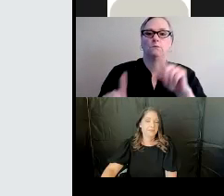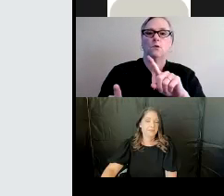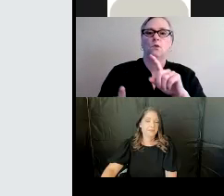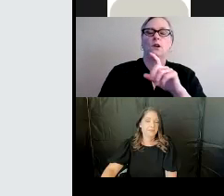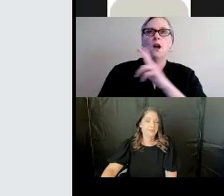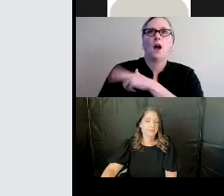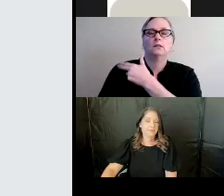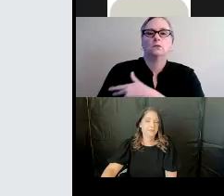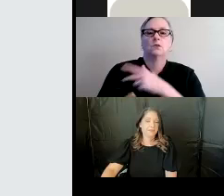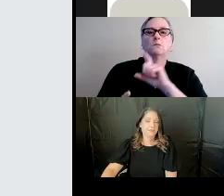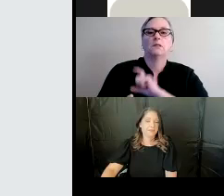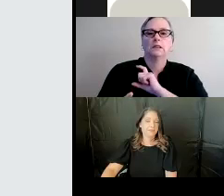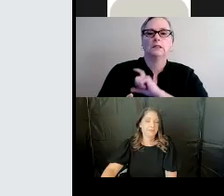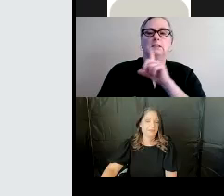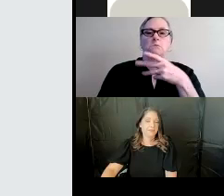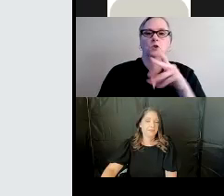police department.